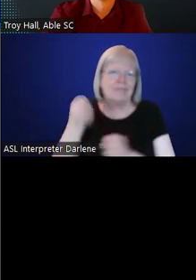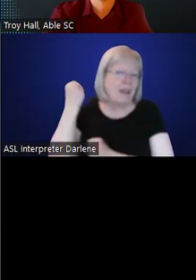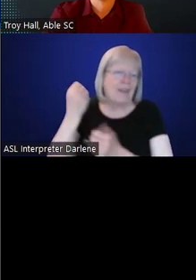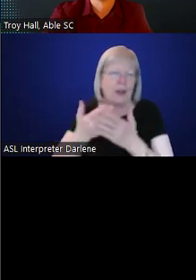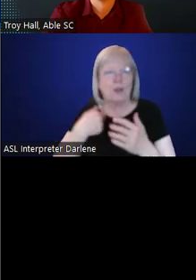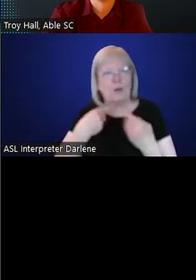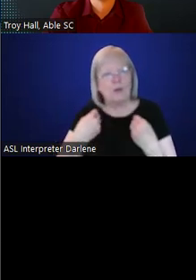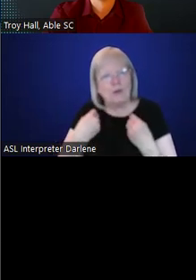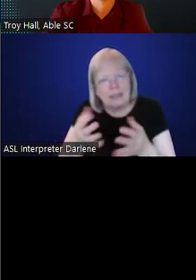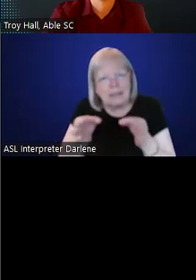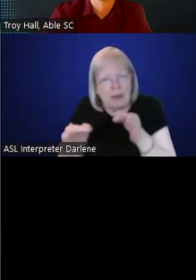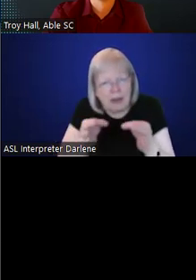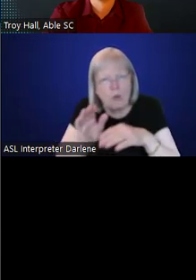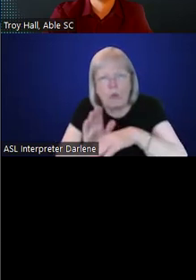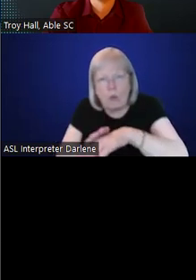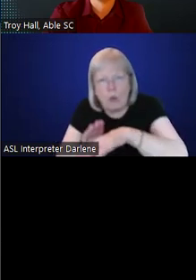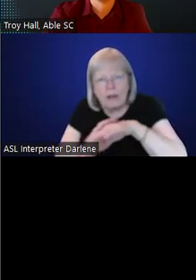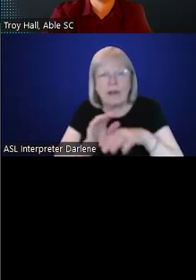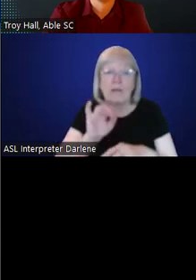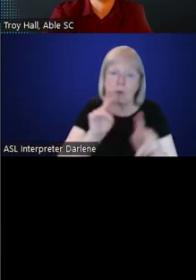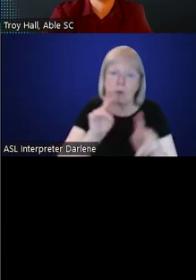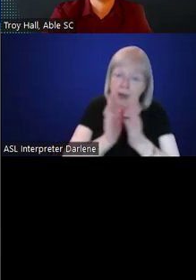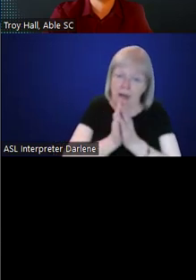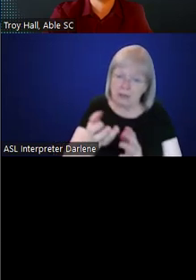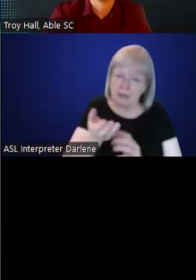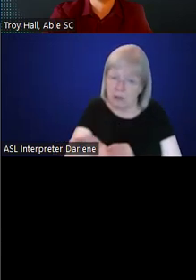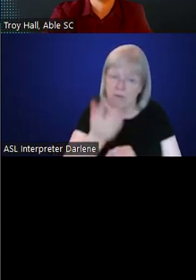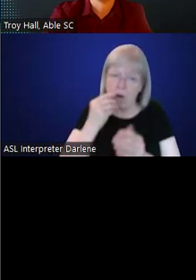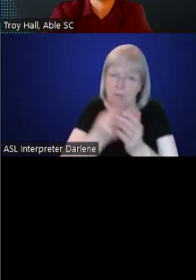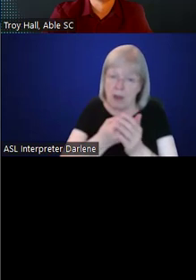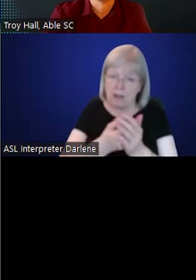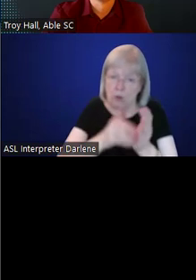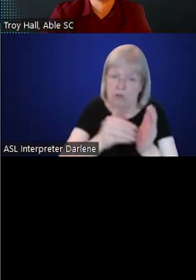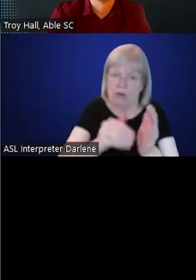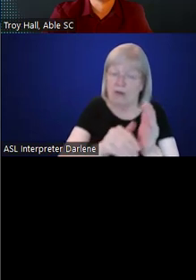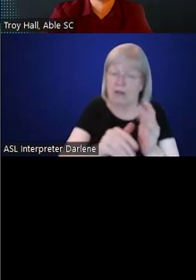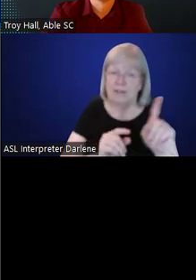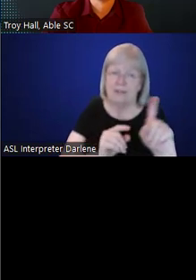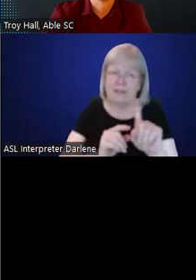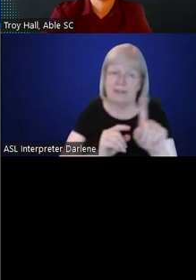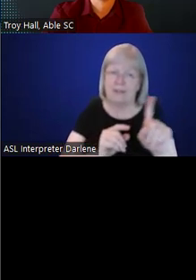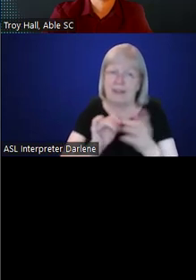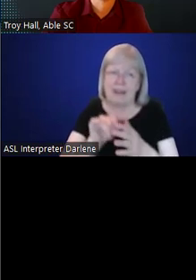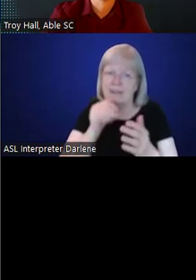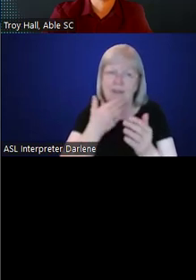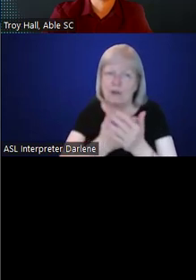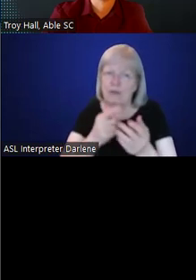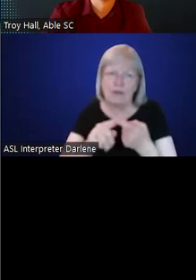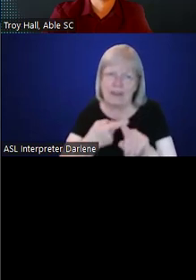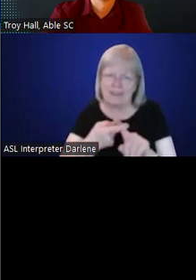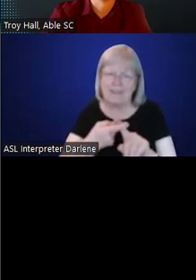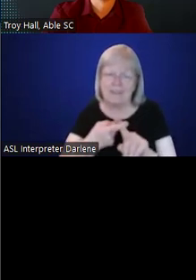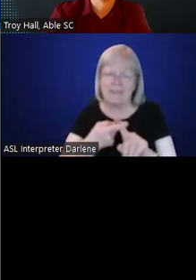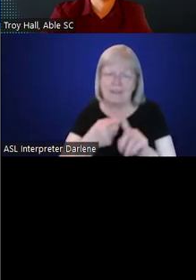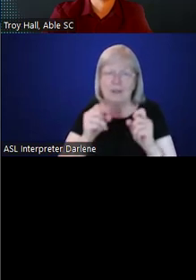of, well, people are asking for money and they want money all the time. Well, that's not a good friend. You know what I mean? So knowing the good and